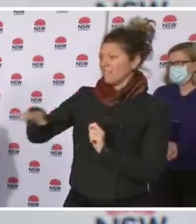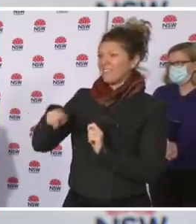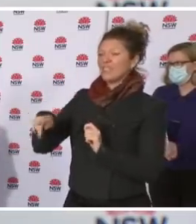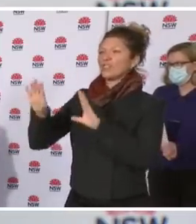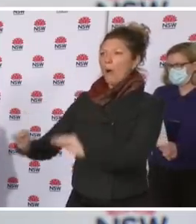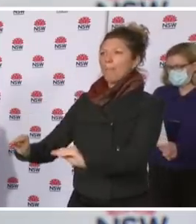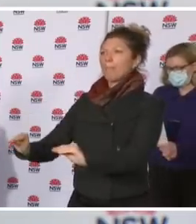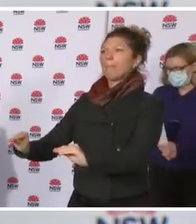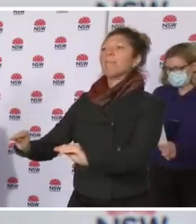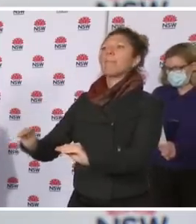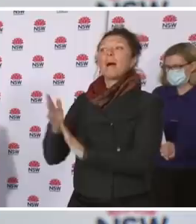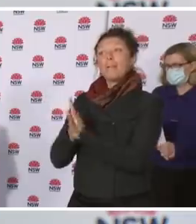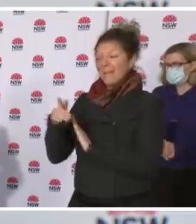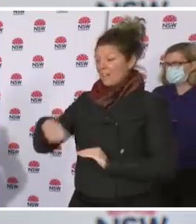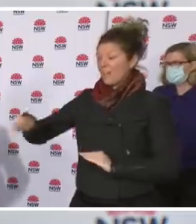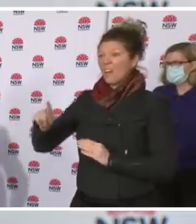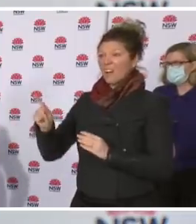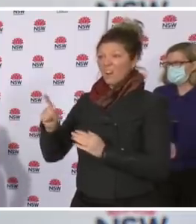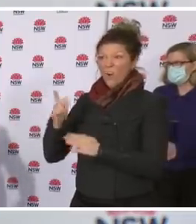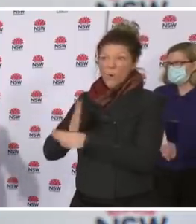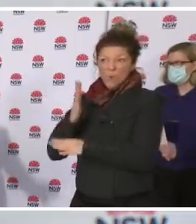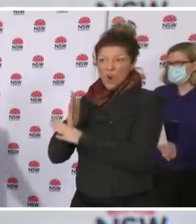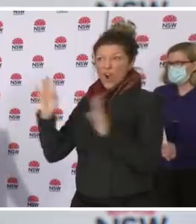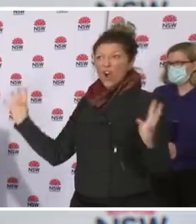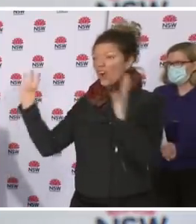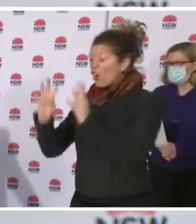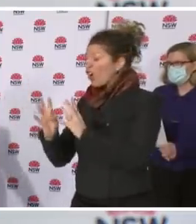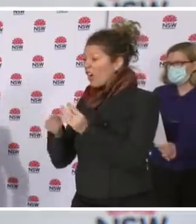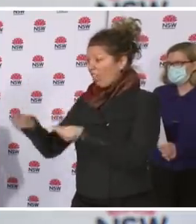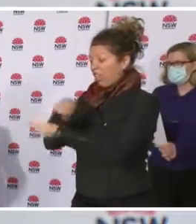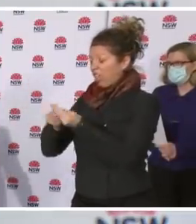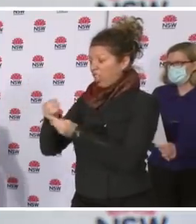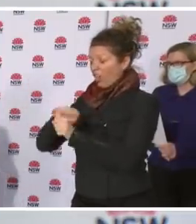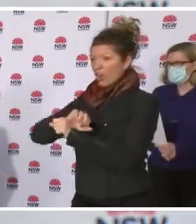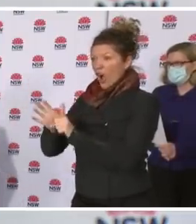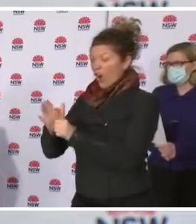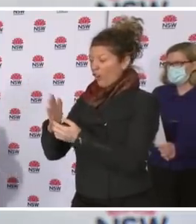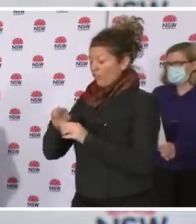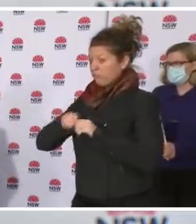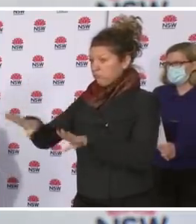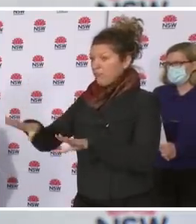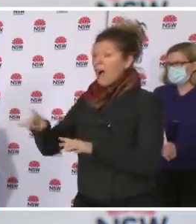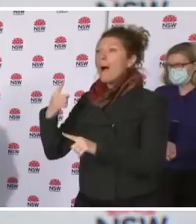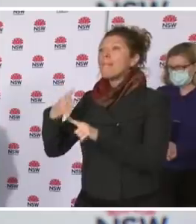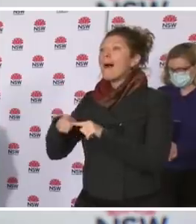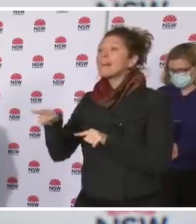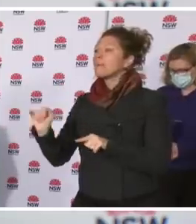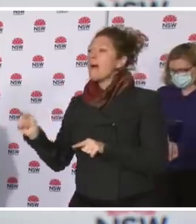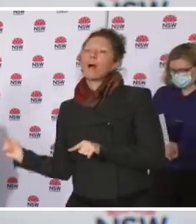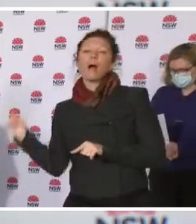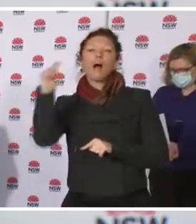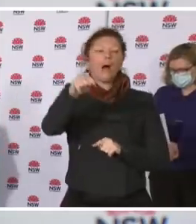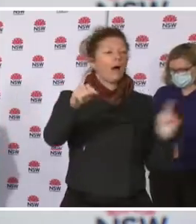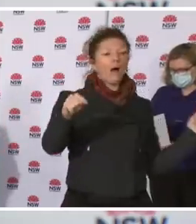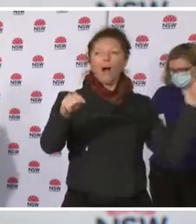but potentially spread the virus to other communities because people from different areas are coming together at a workplace. And now